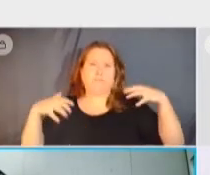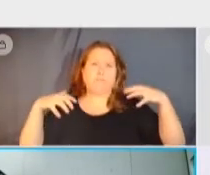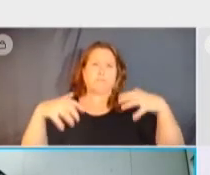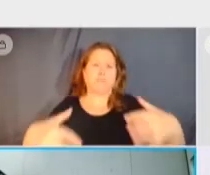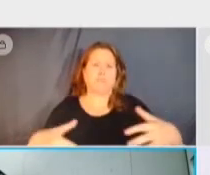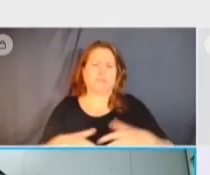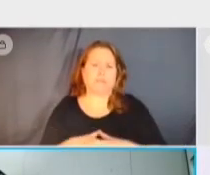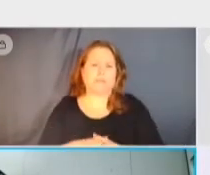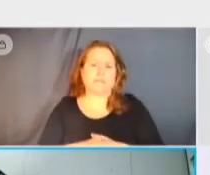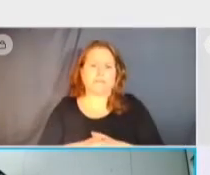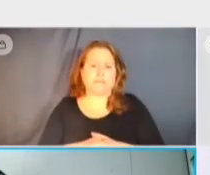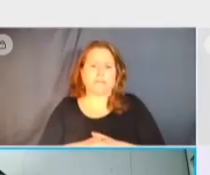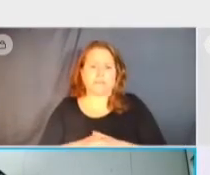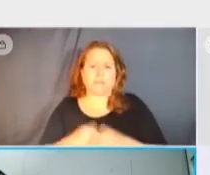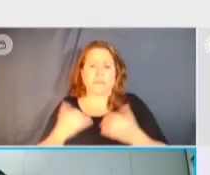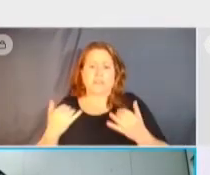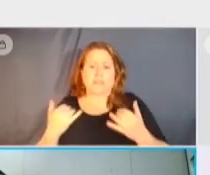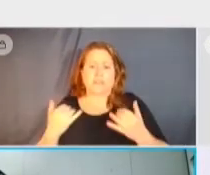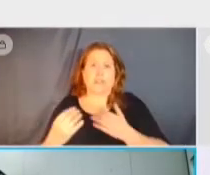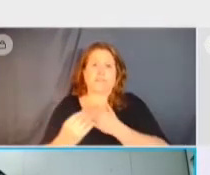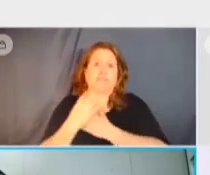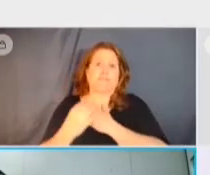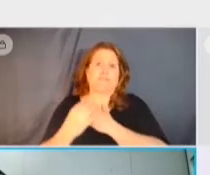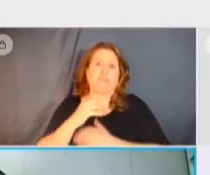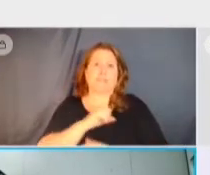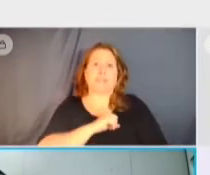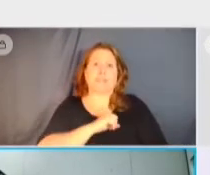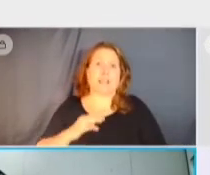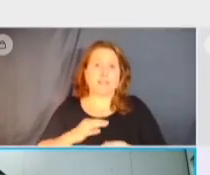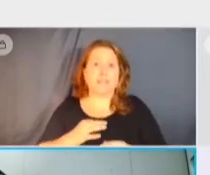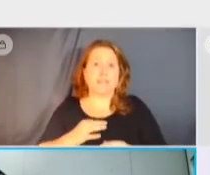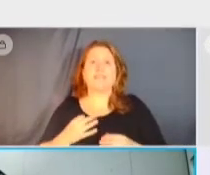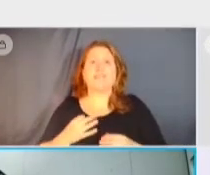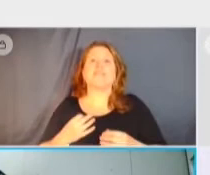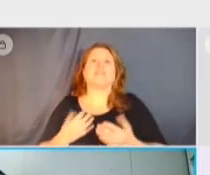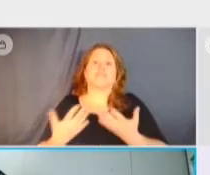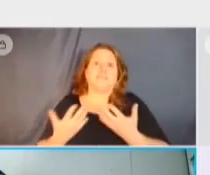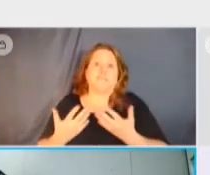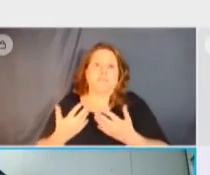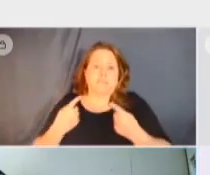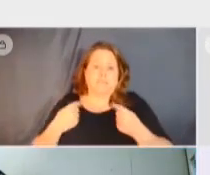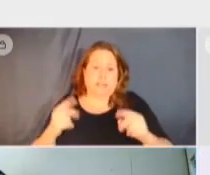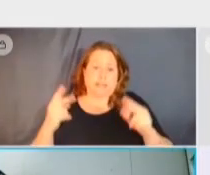for the January periodic, the number of